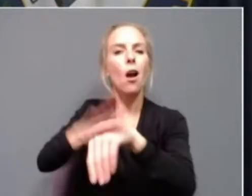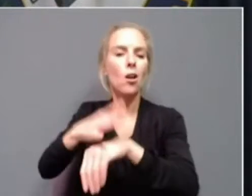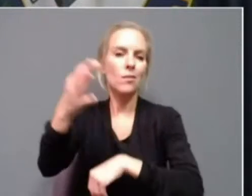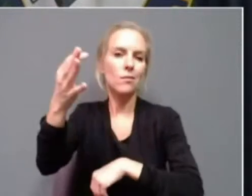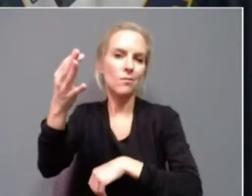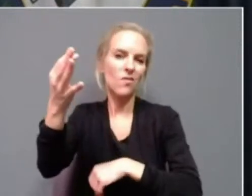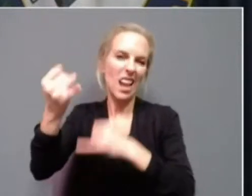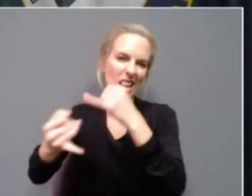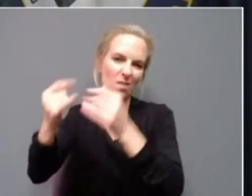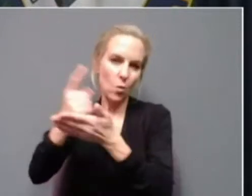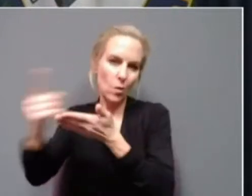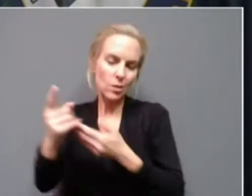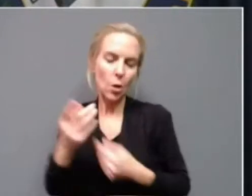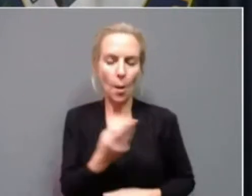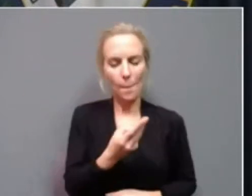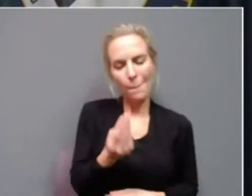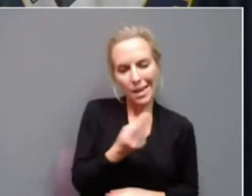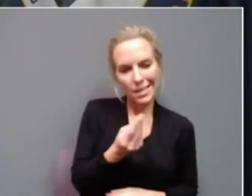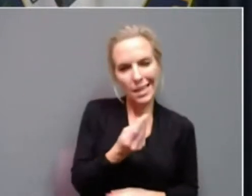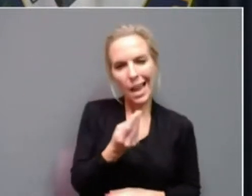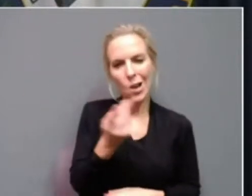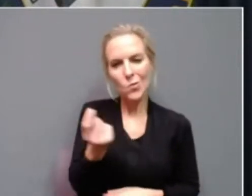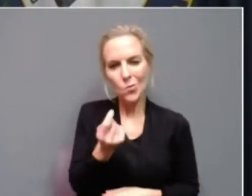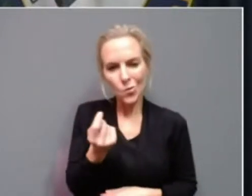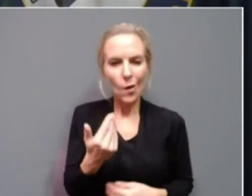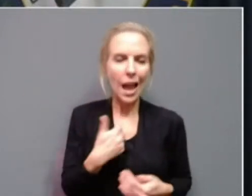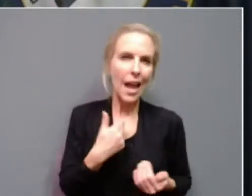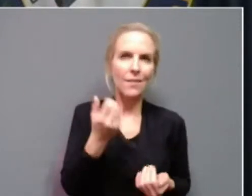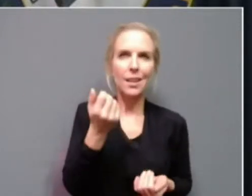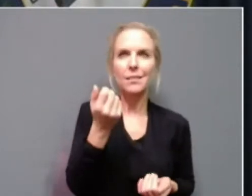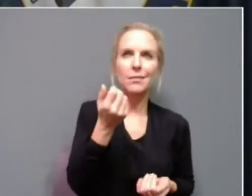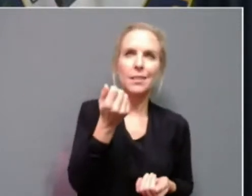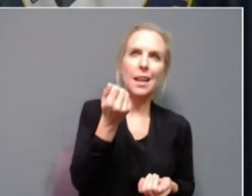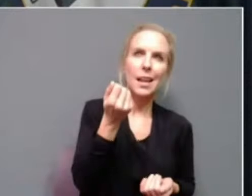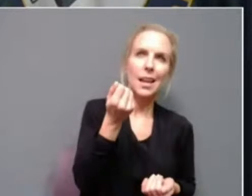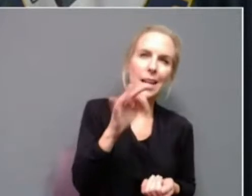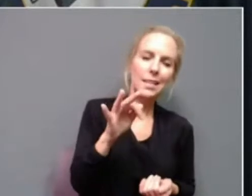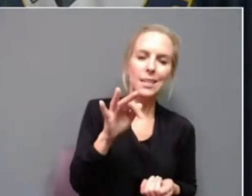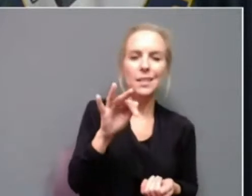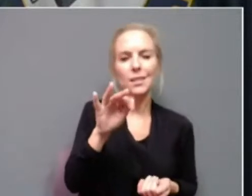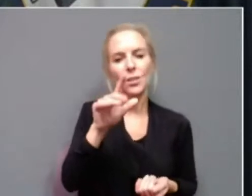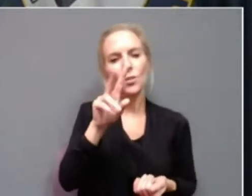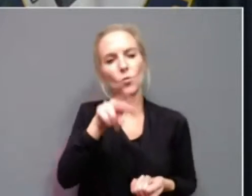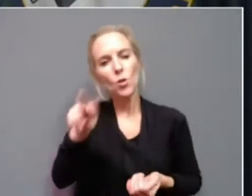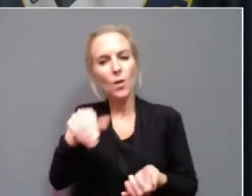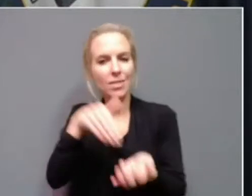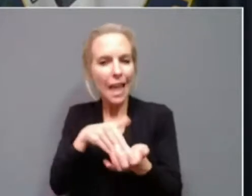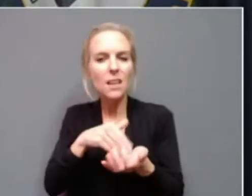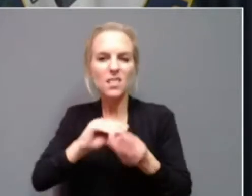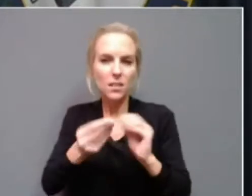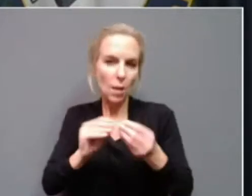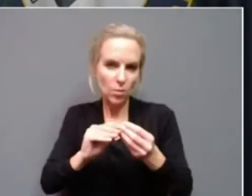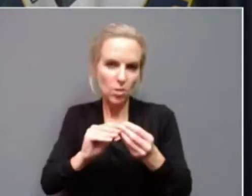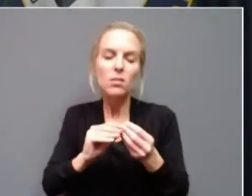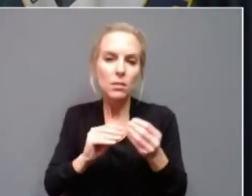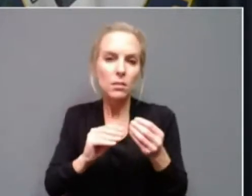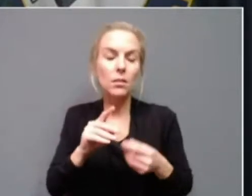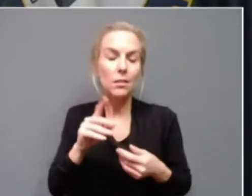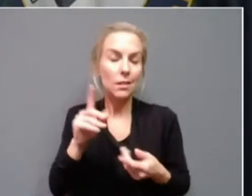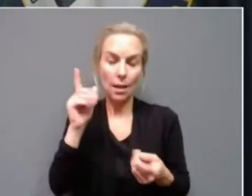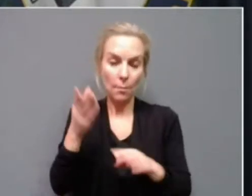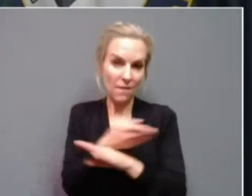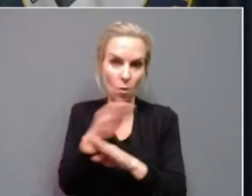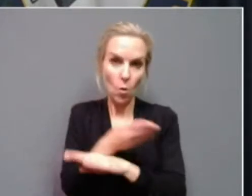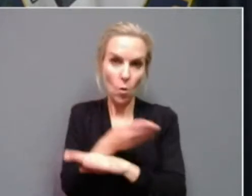we'll have 13, 18, 22,000 come in at a time. And we were going, until shot at 1 million, we were going